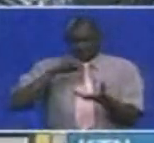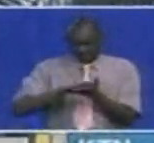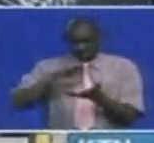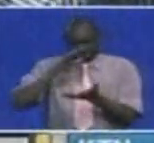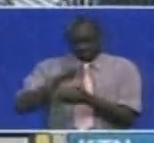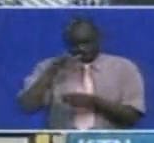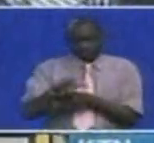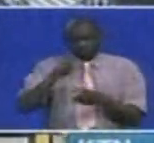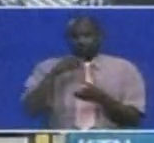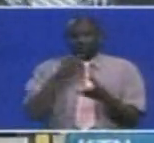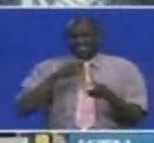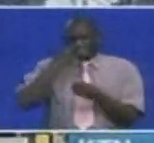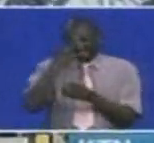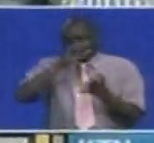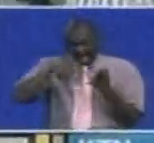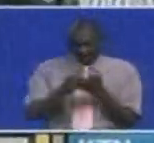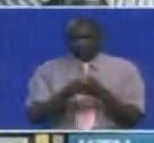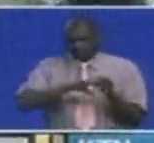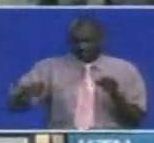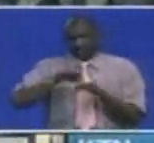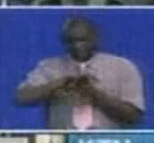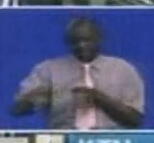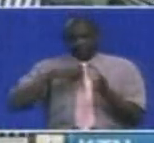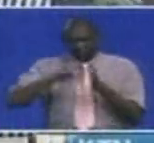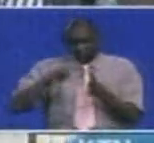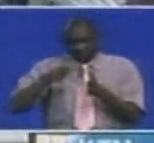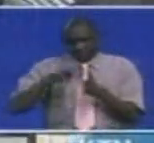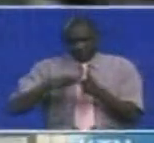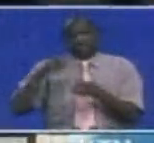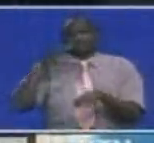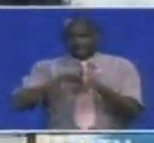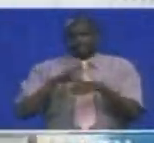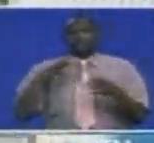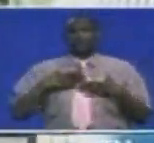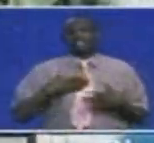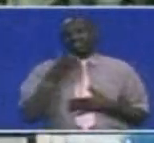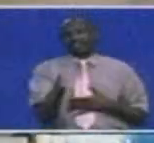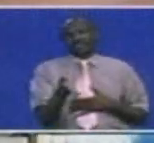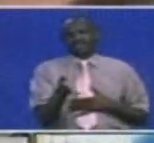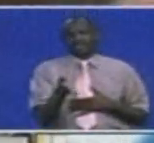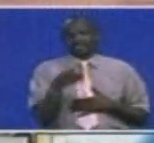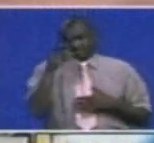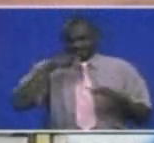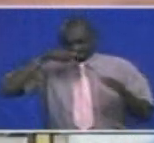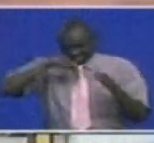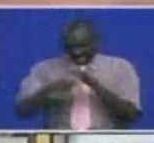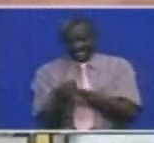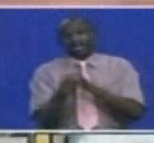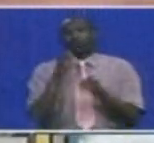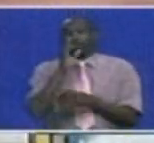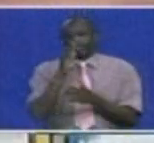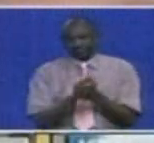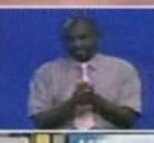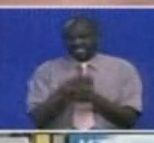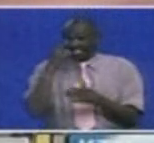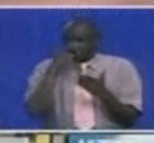contents for 3 hours using a water generator before they could retrieve the two bodies which had been submerged. A similar incident is said